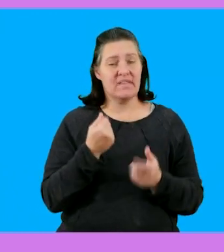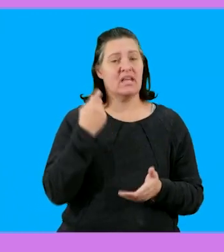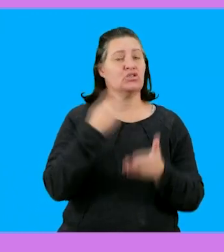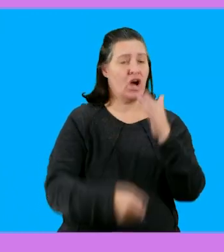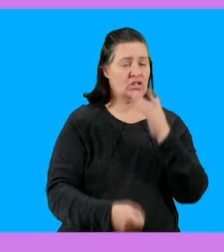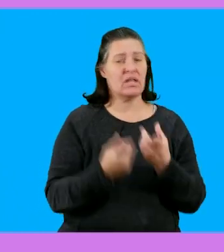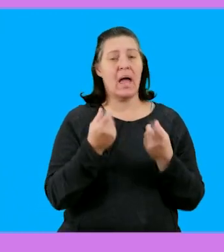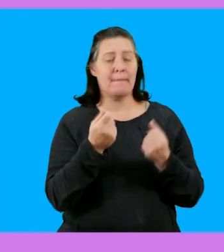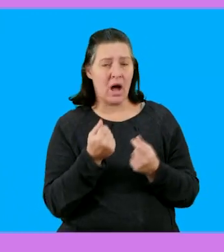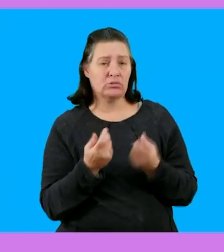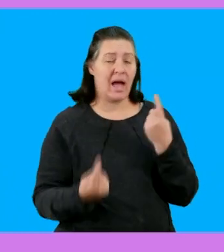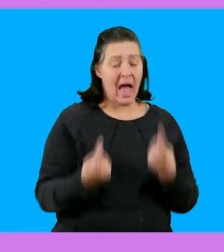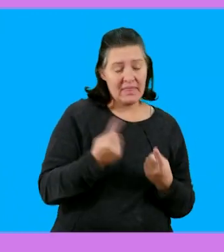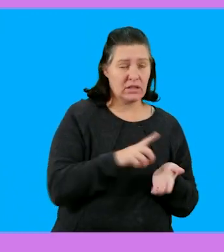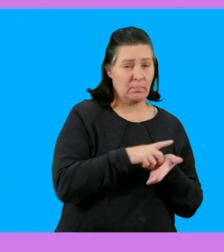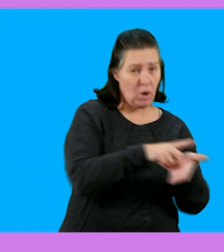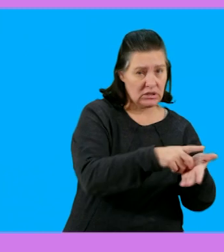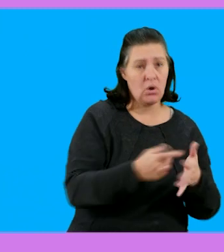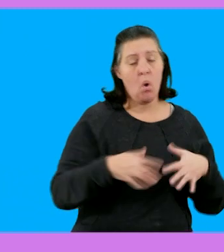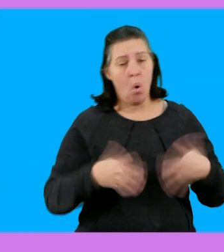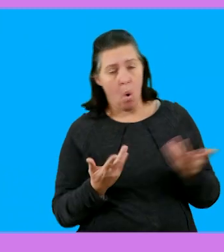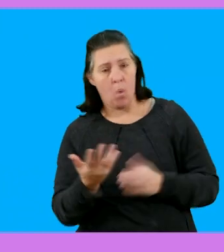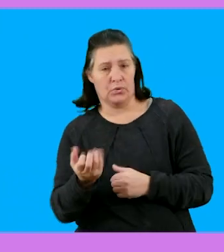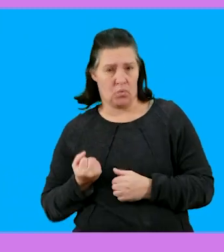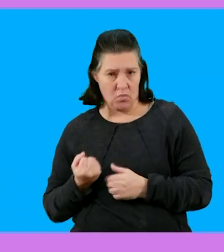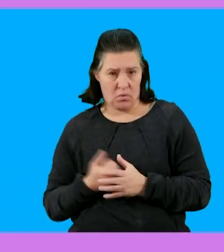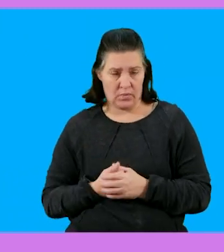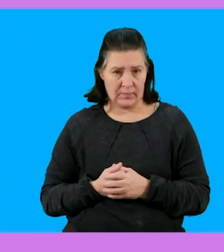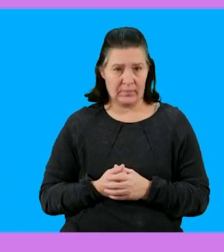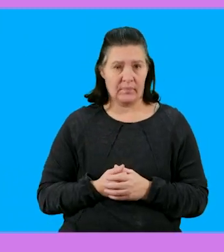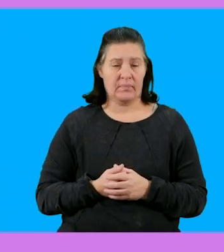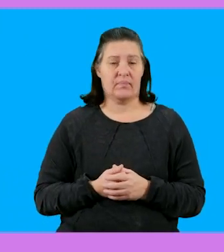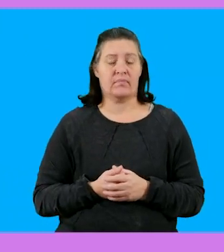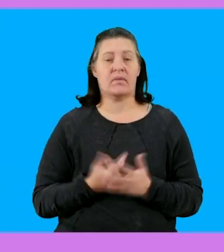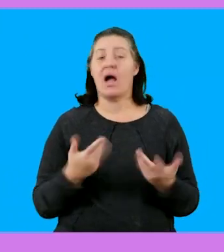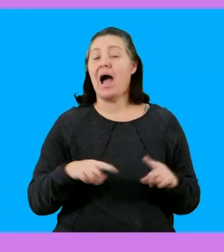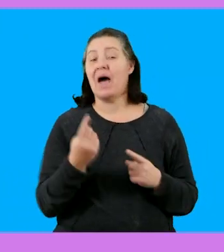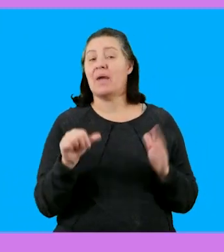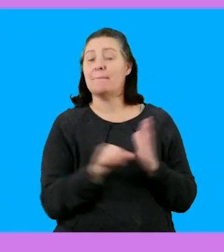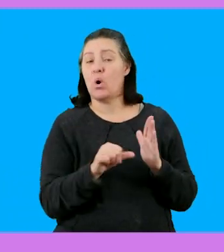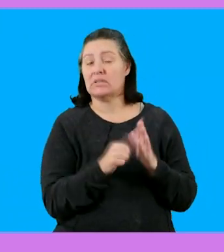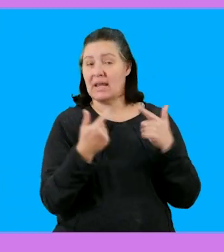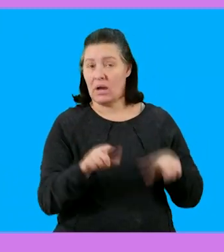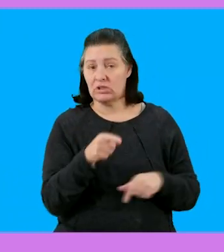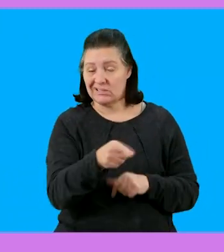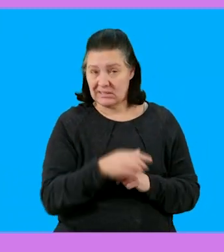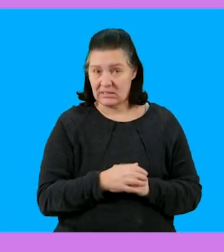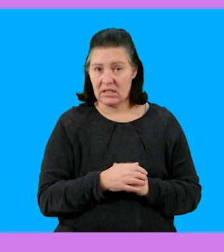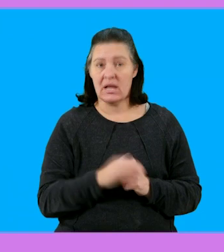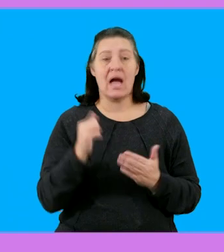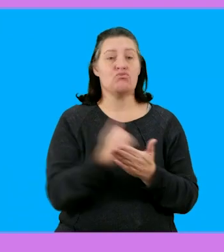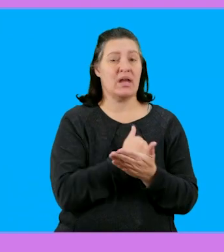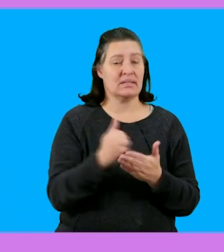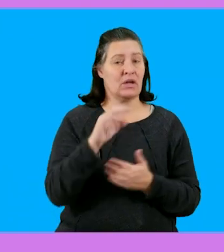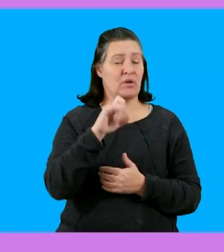charged when an amount is either deposited or withdrawn. Okay? Other important language here is a